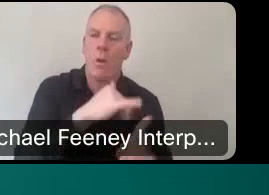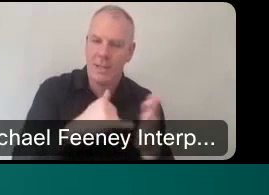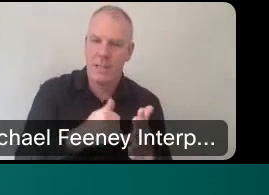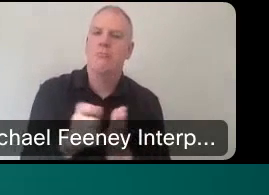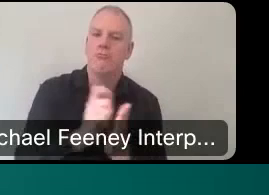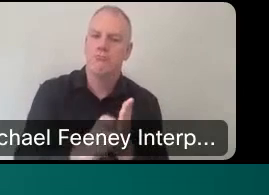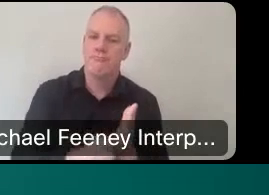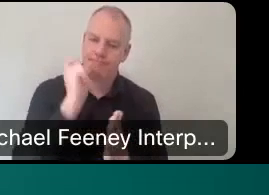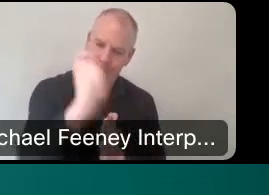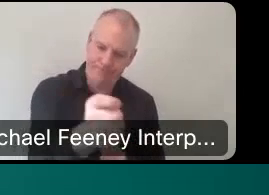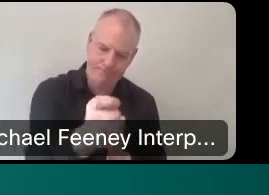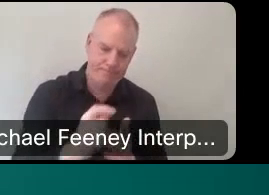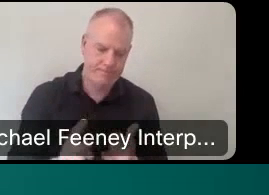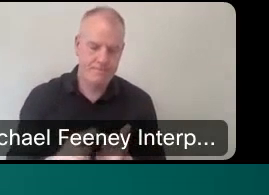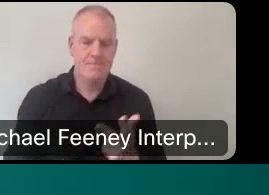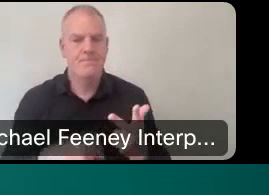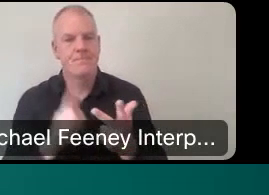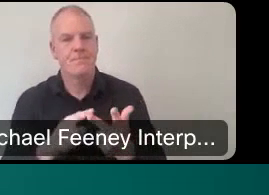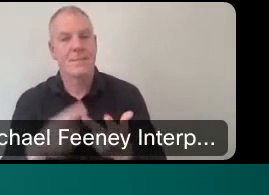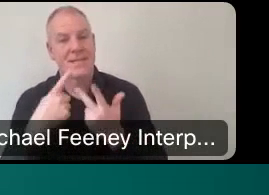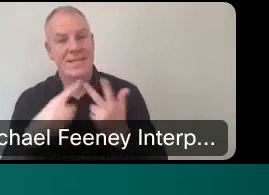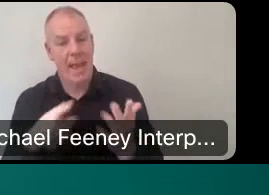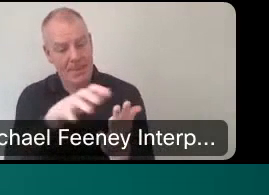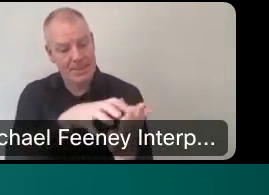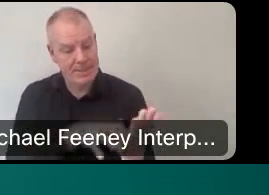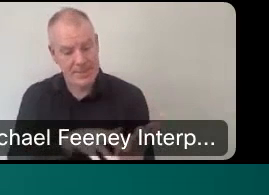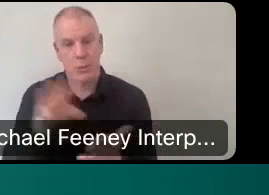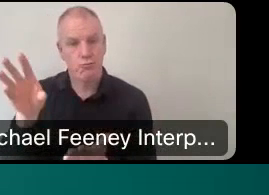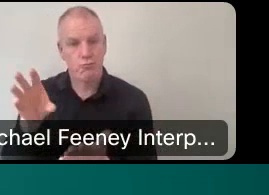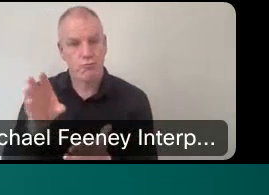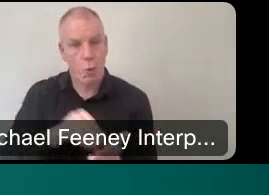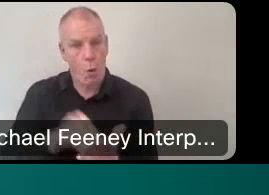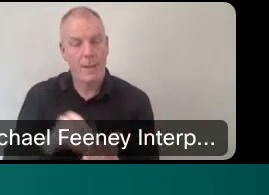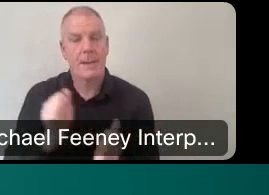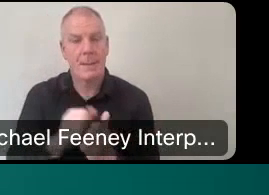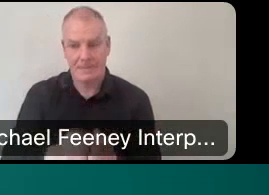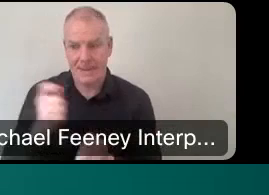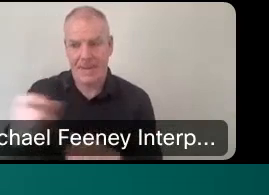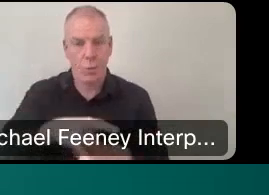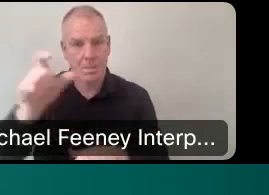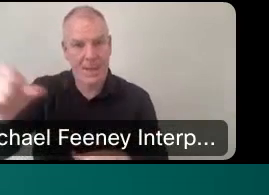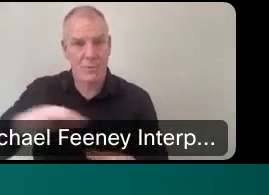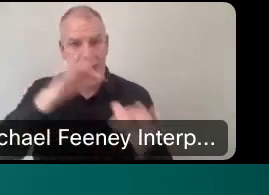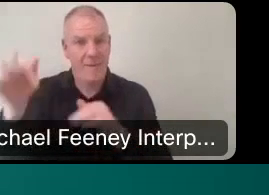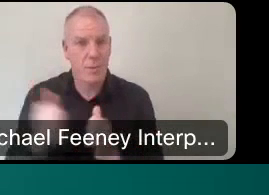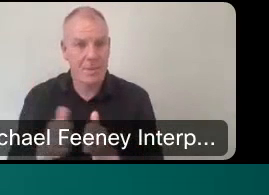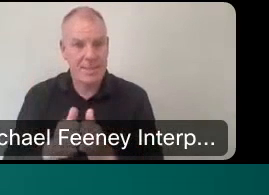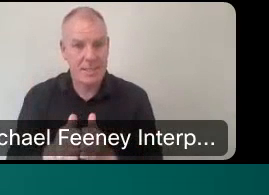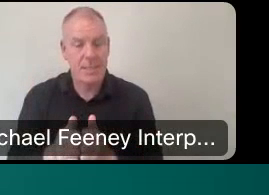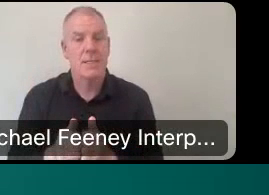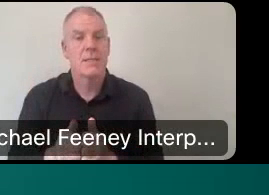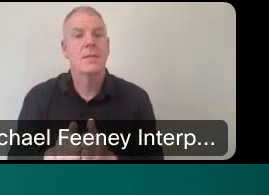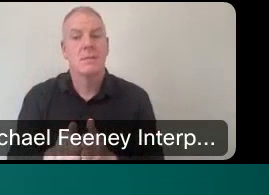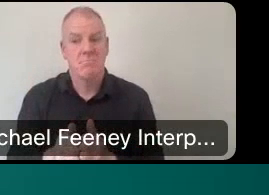in writing. That there's a written statement or record of the meeting that goes out to the patient or relevant person at the meeting